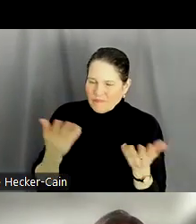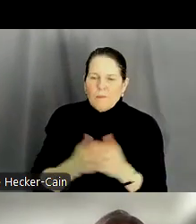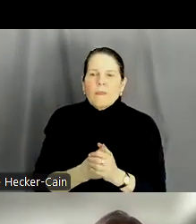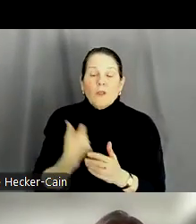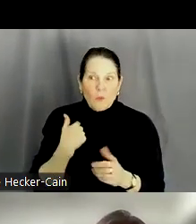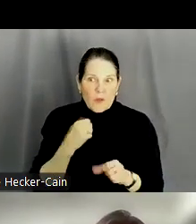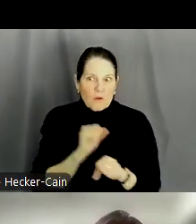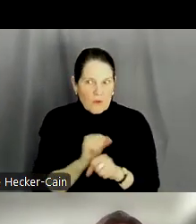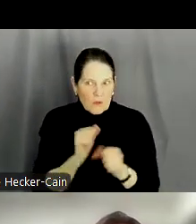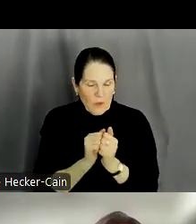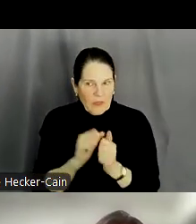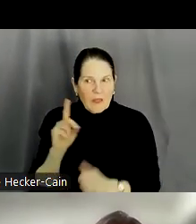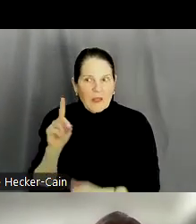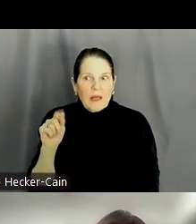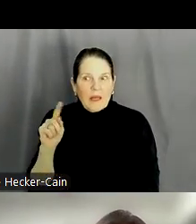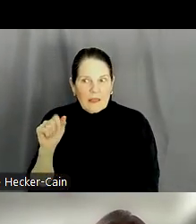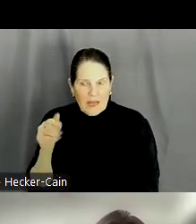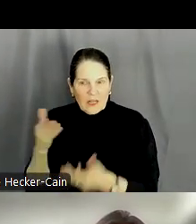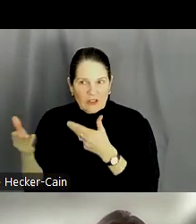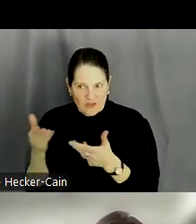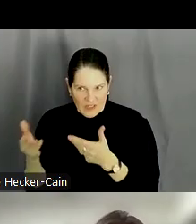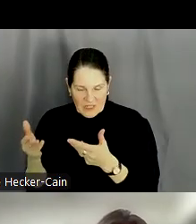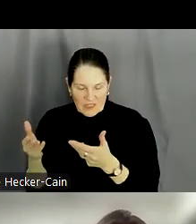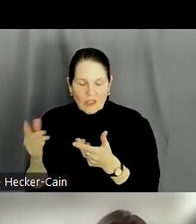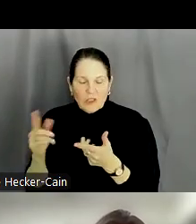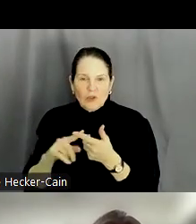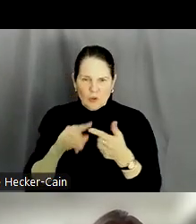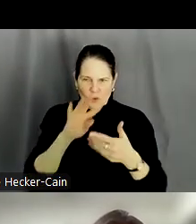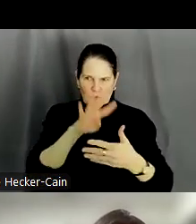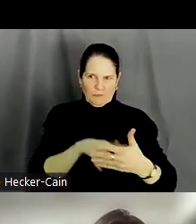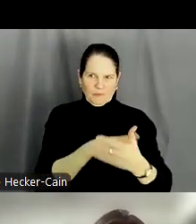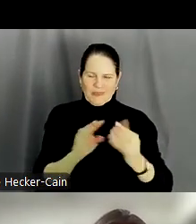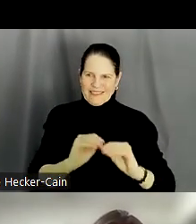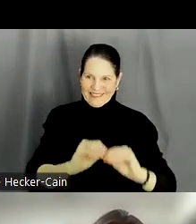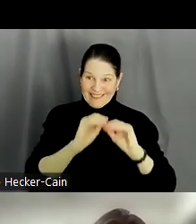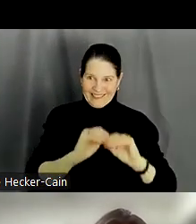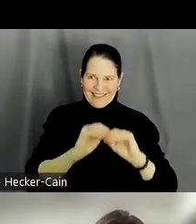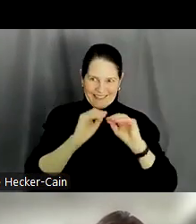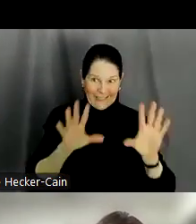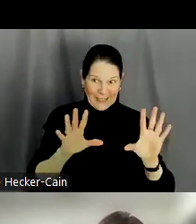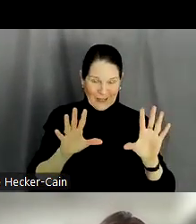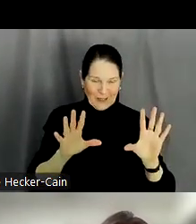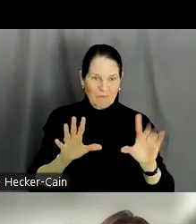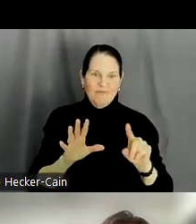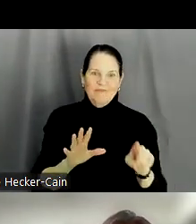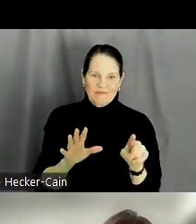in hand with our data services team to lay some of this information out in a new way. If you could go to the next slide and map it out